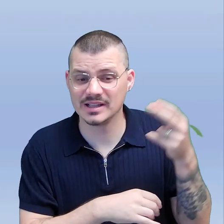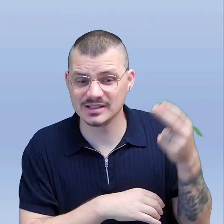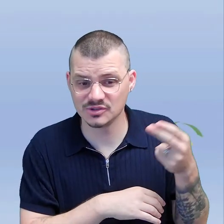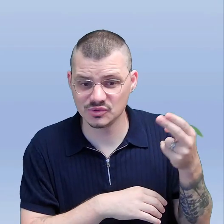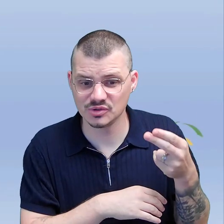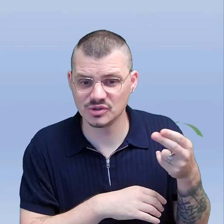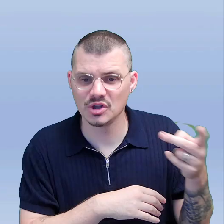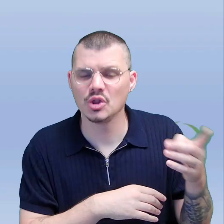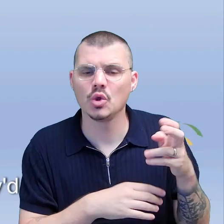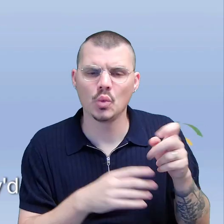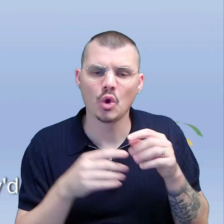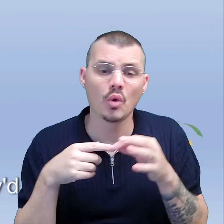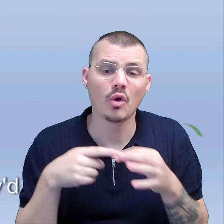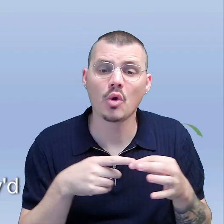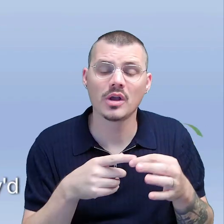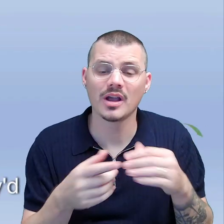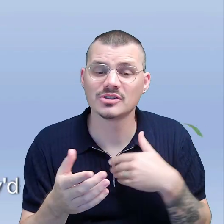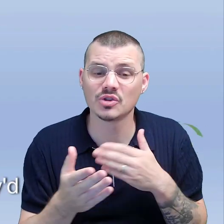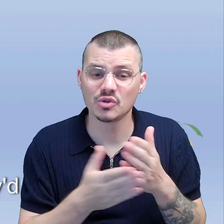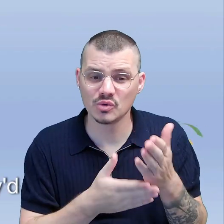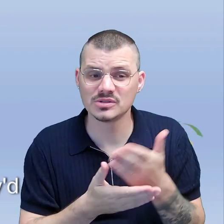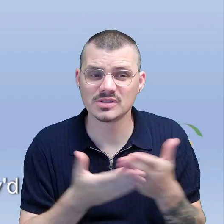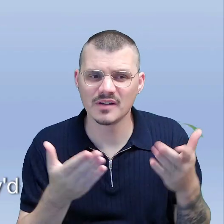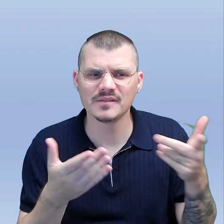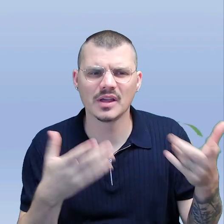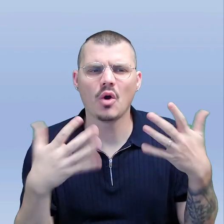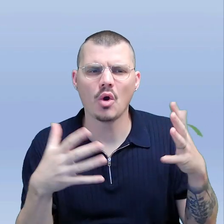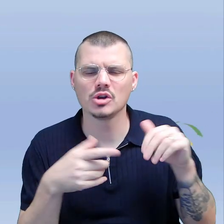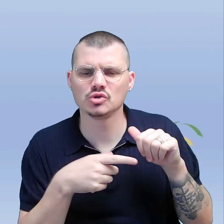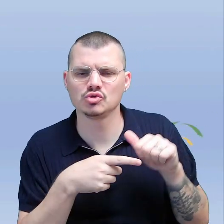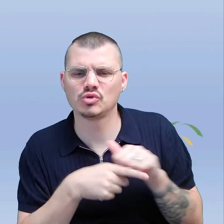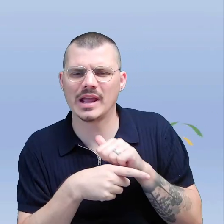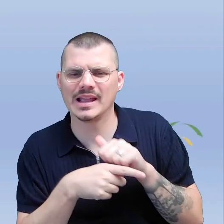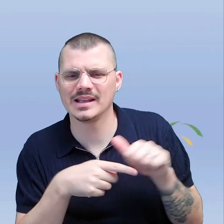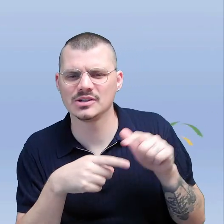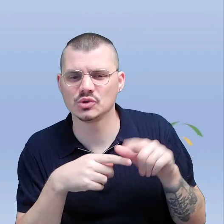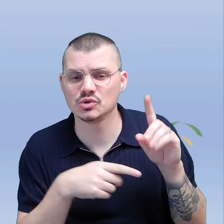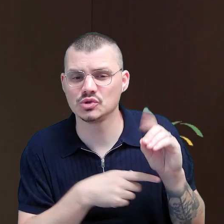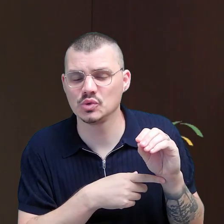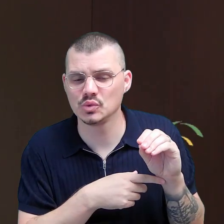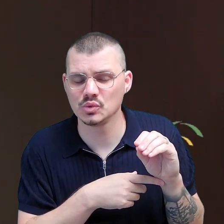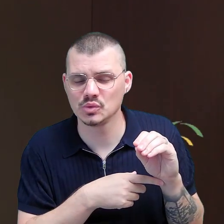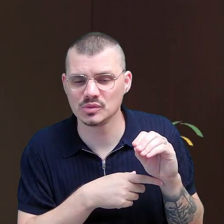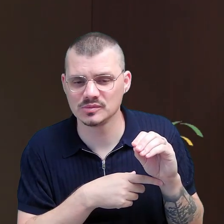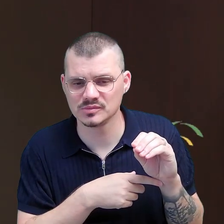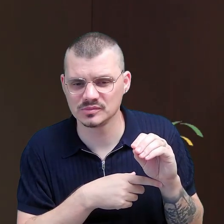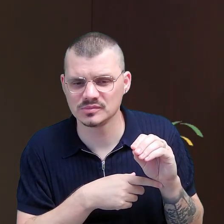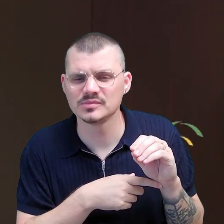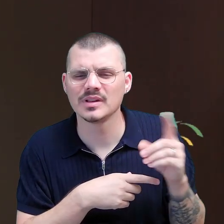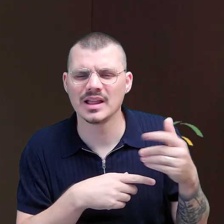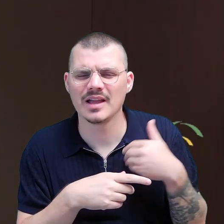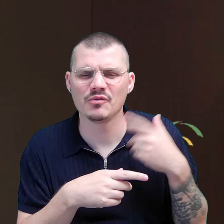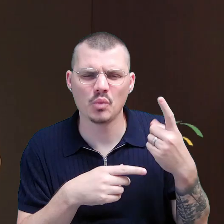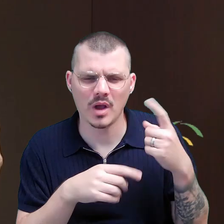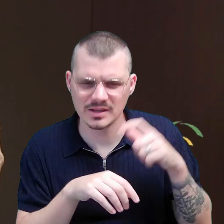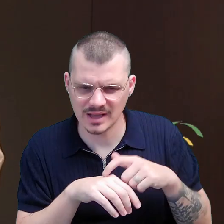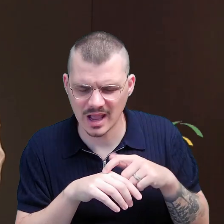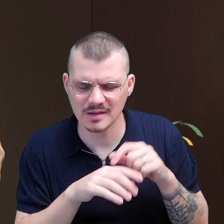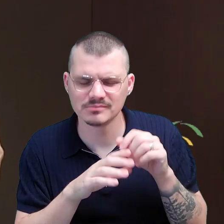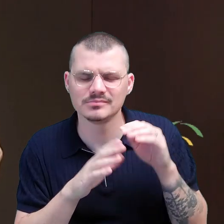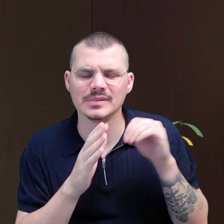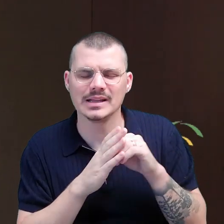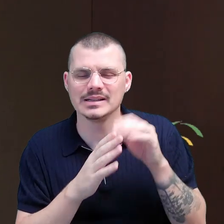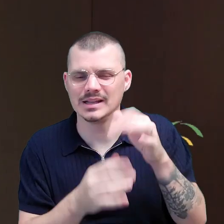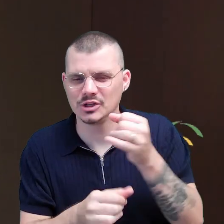institutional history, they were walking us through stuff they'd been trained to do. There was an